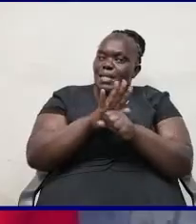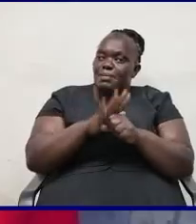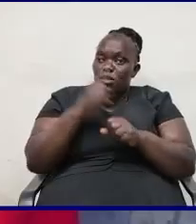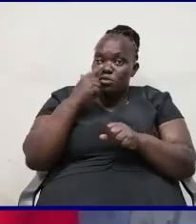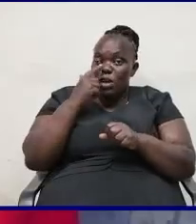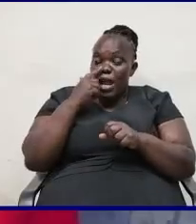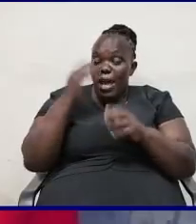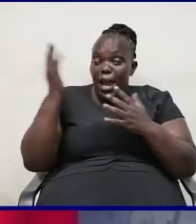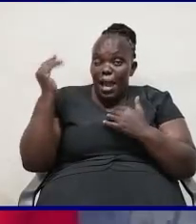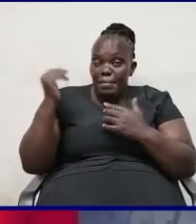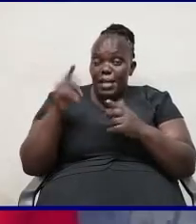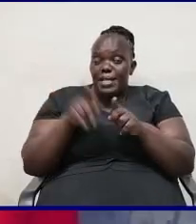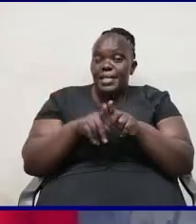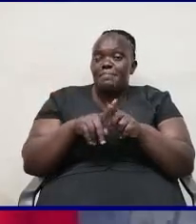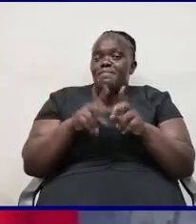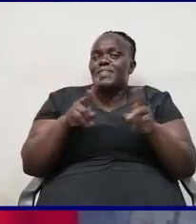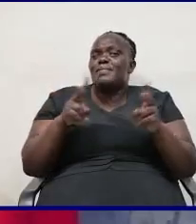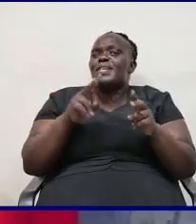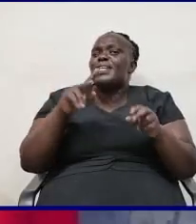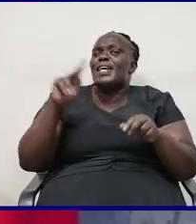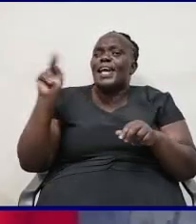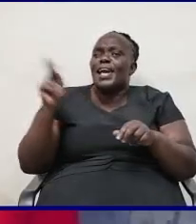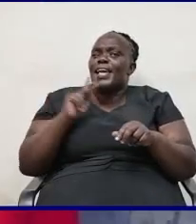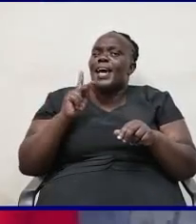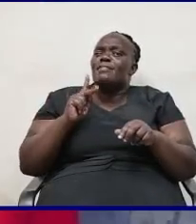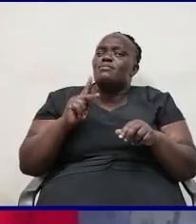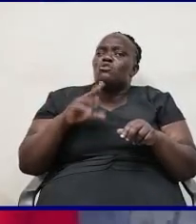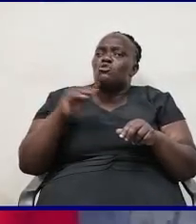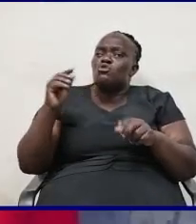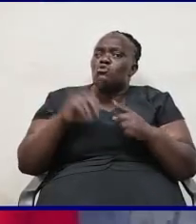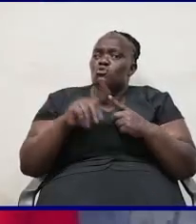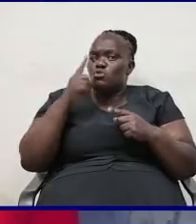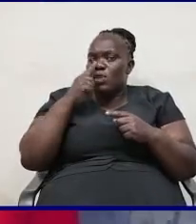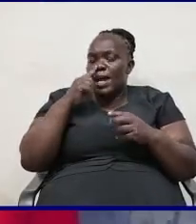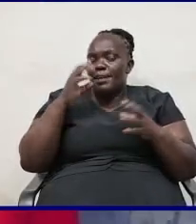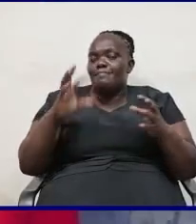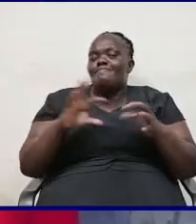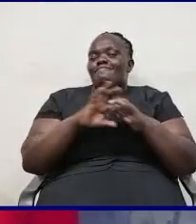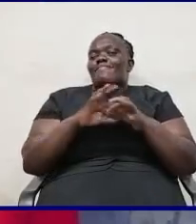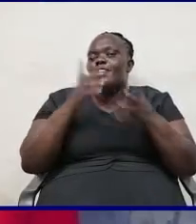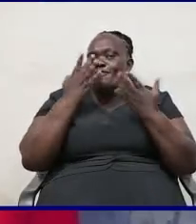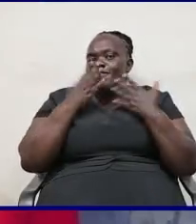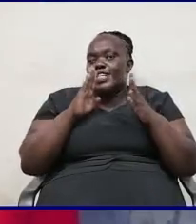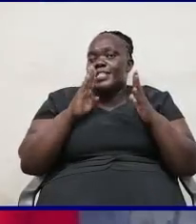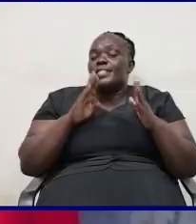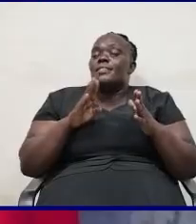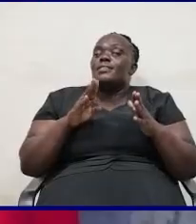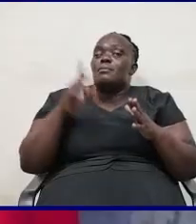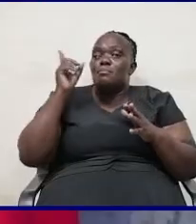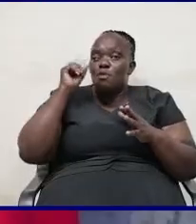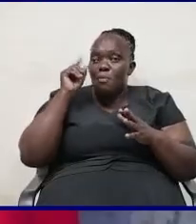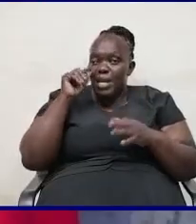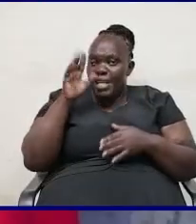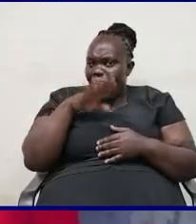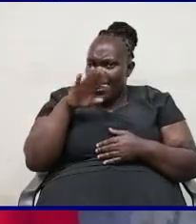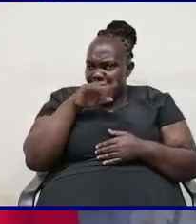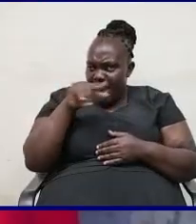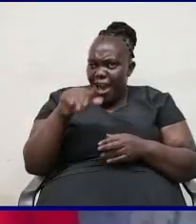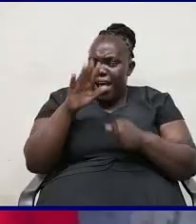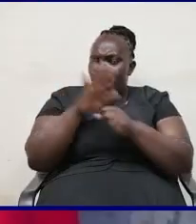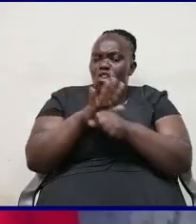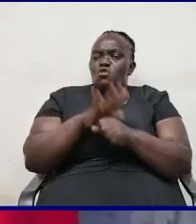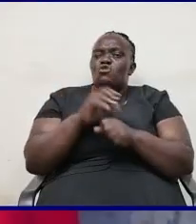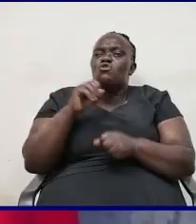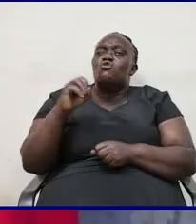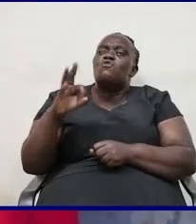many Ugandans coming, and we have also very many Kenyans going to Uganda. We are collaborating already along the coast particularly. We have had a